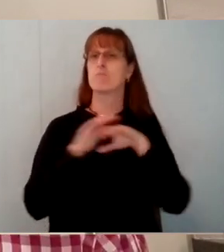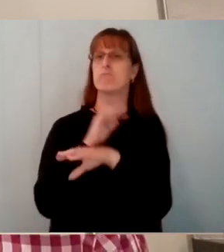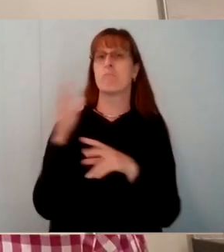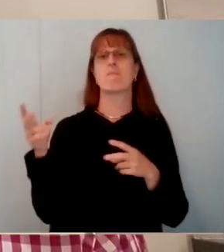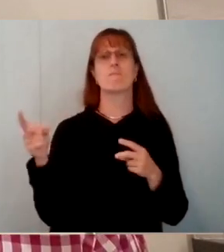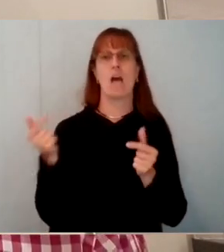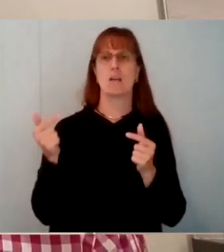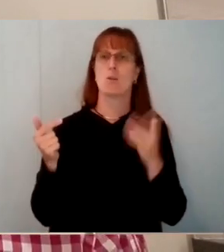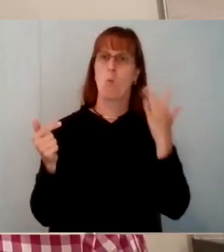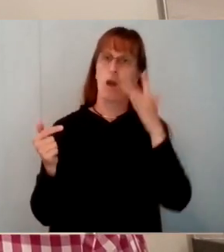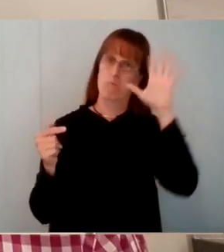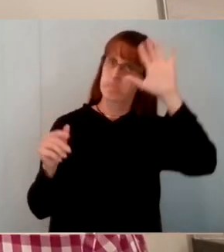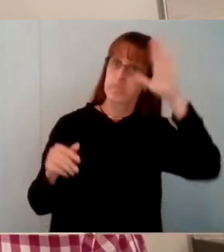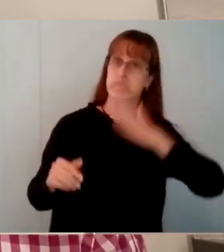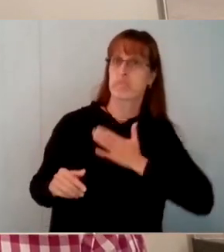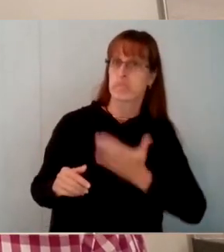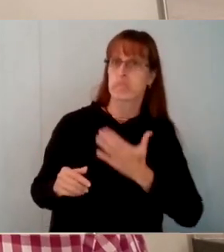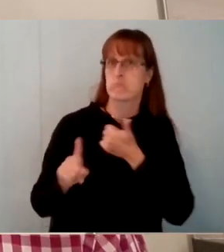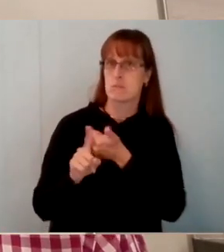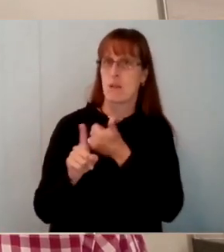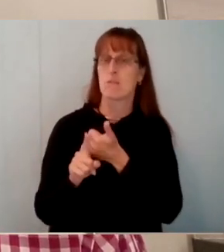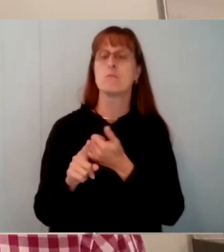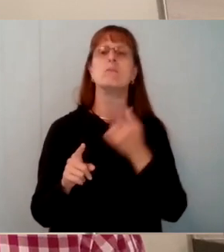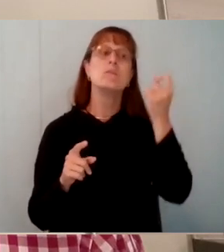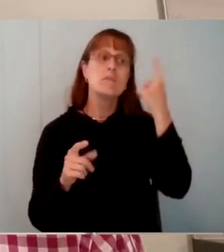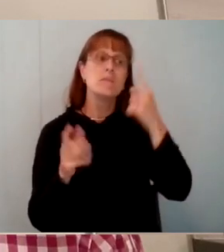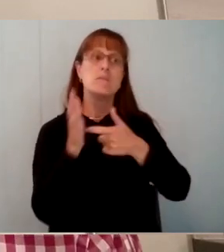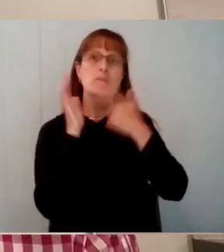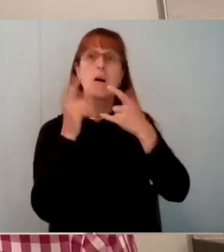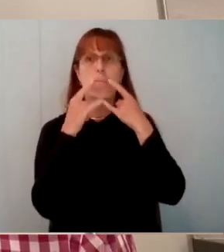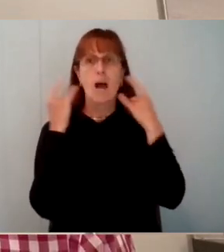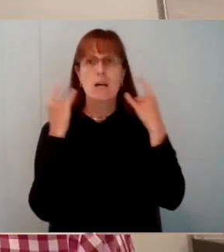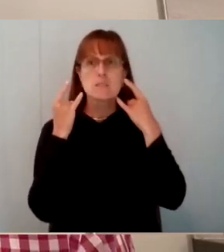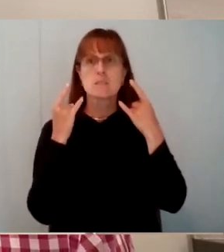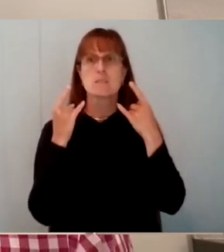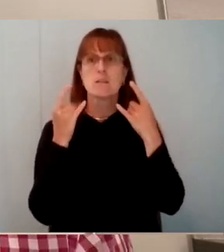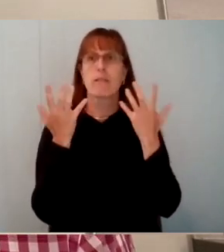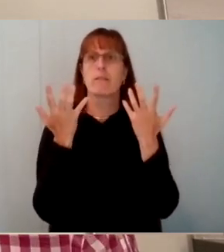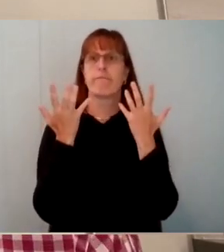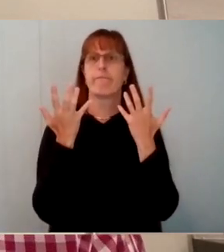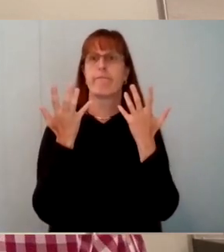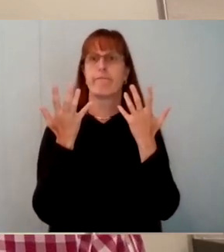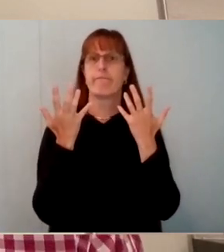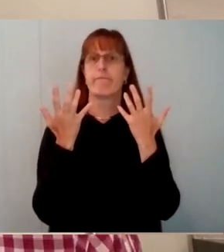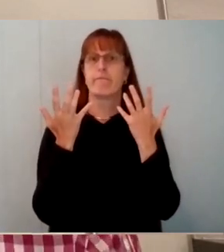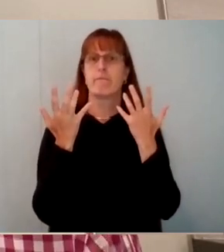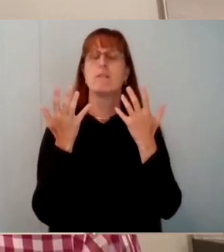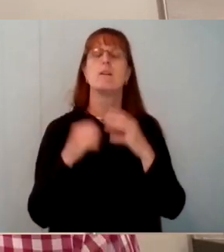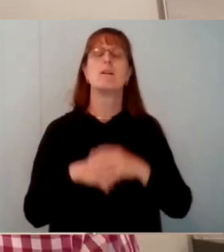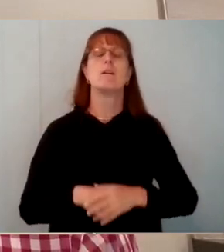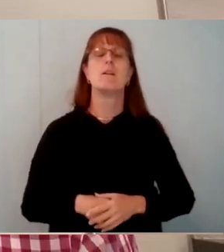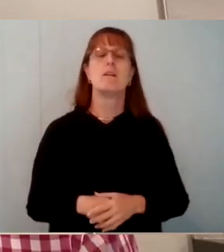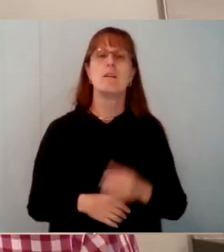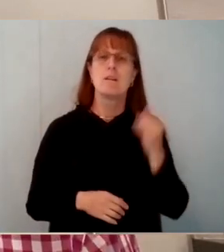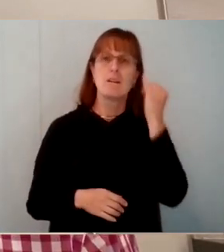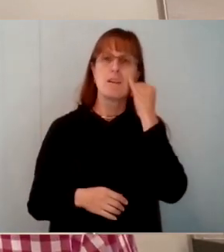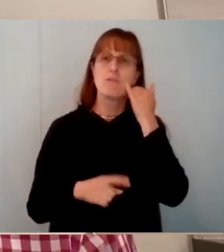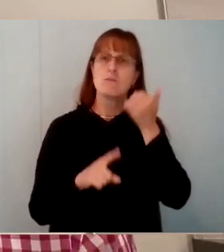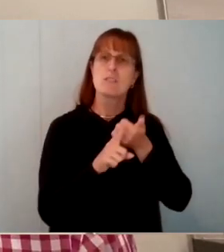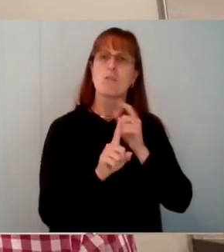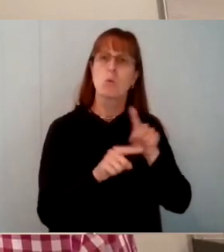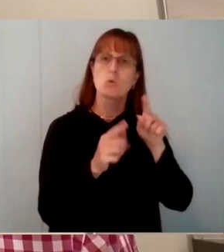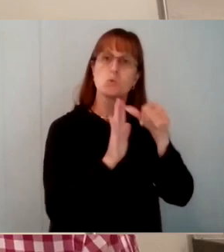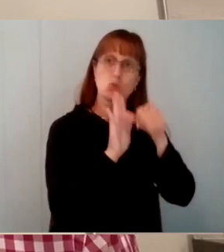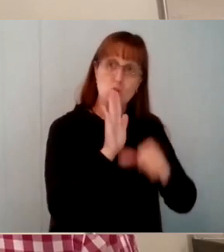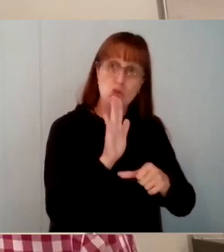and visitors will get screened, and you have to don a mask when you enter the facility and wear it throughout your stay. If you are going to